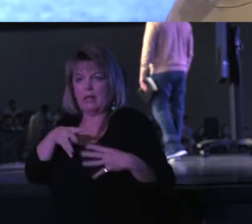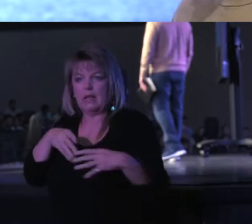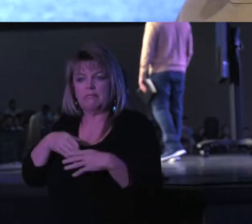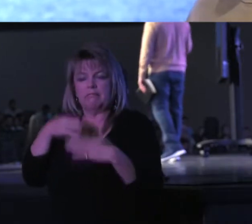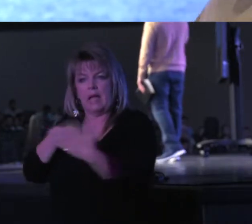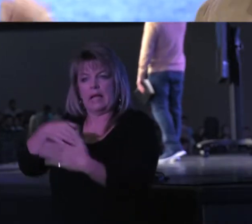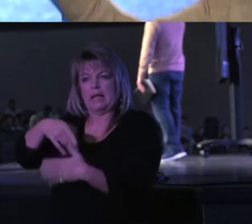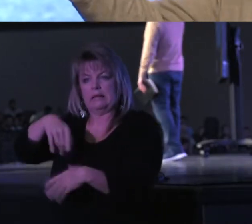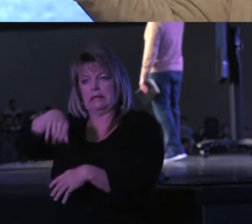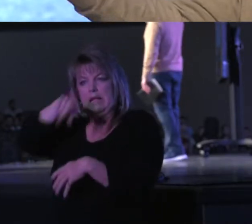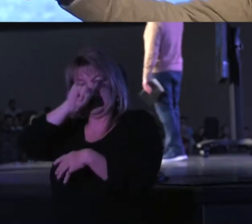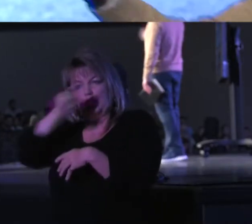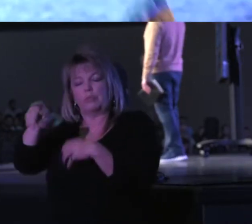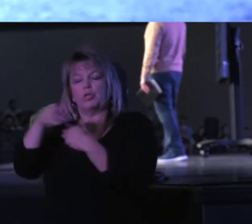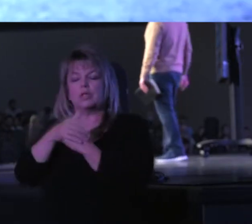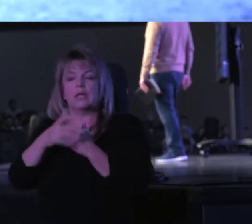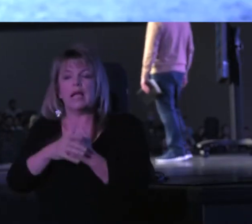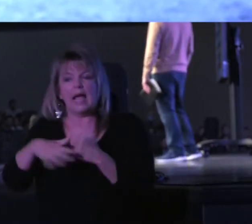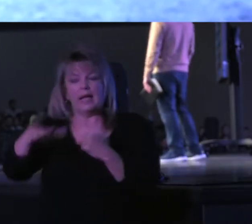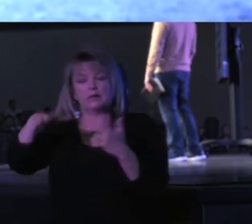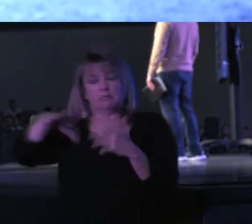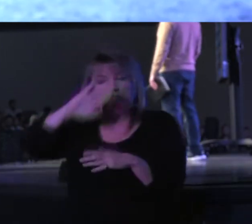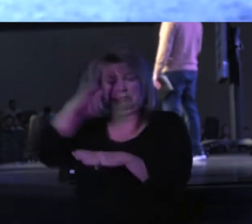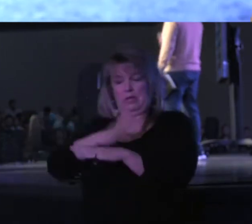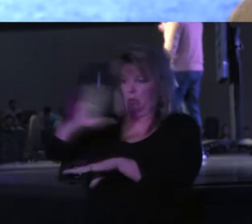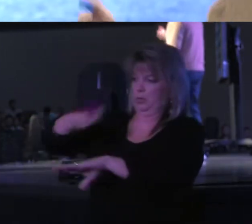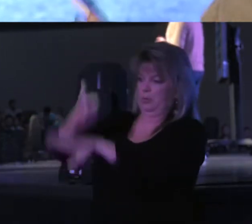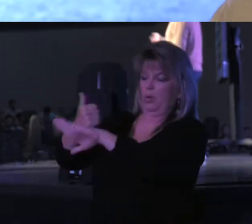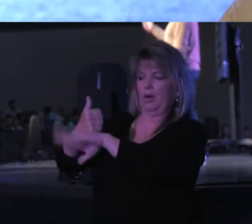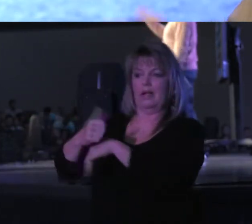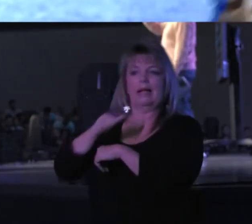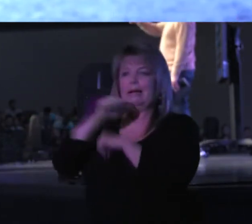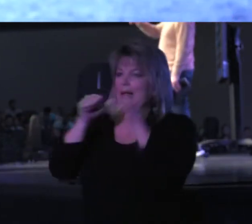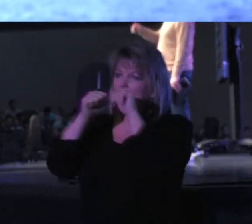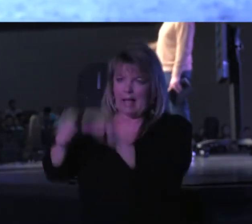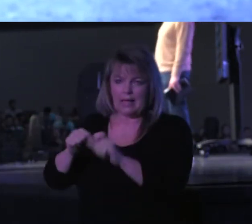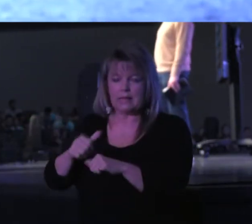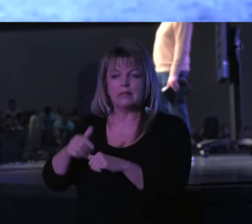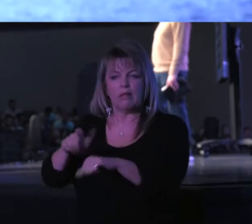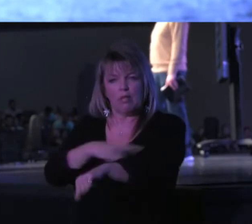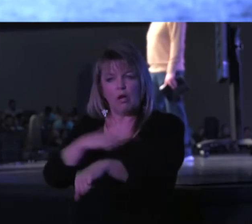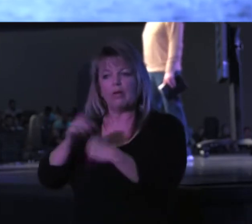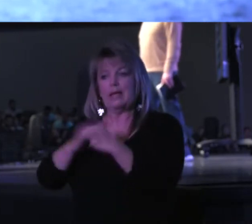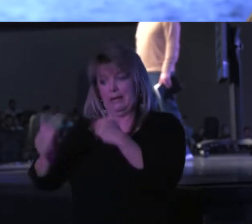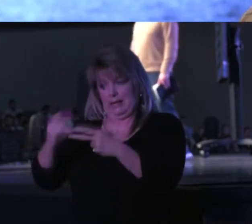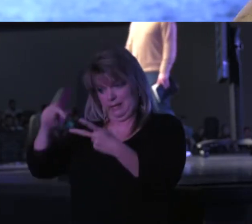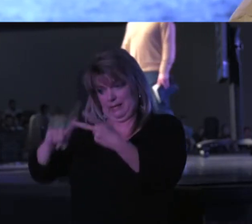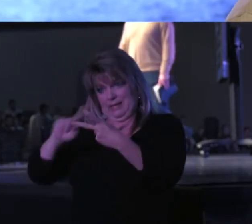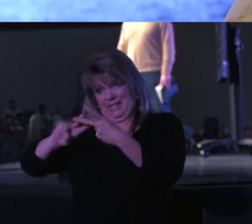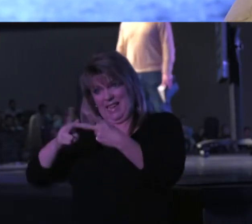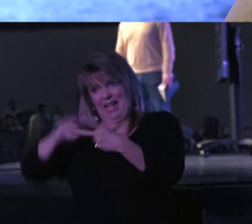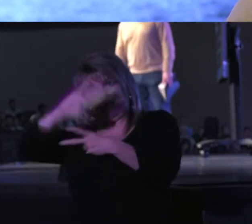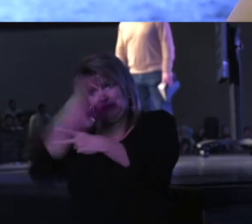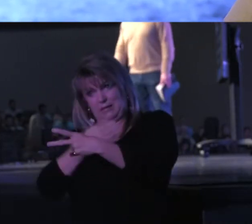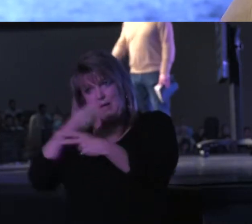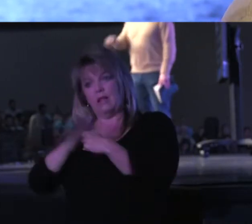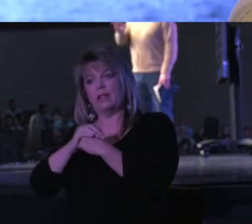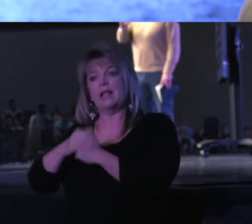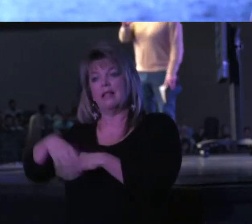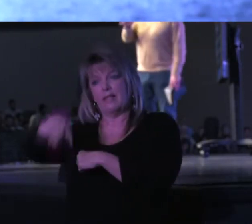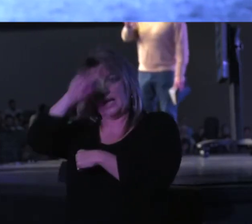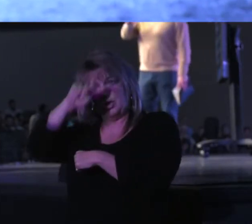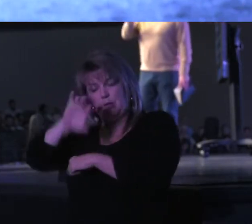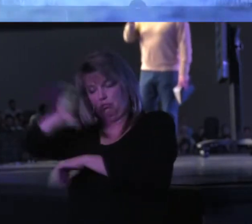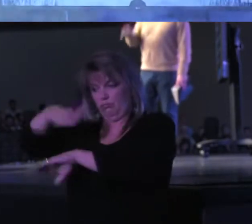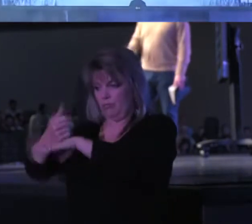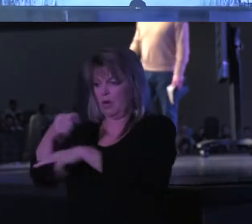Egyptians. His wicked son was appointed. He didn't last very long. And his next son, Jehoiakim, was appointed by the Egyptians as